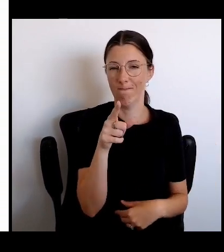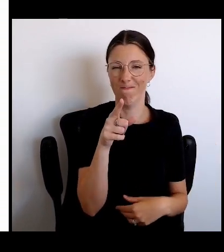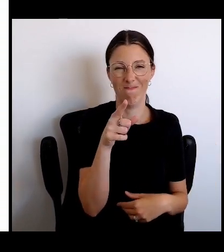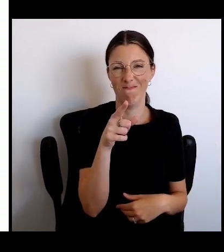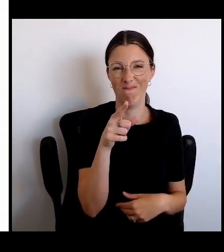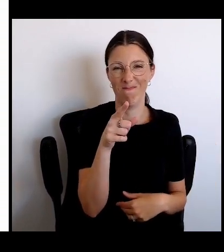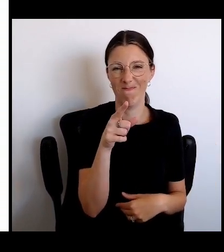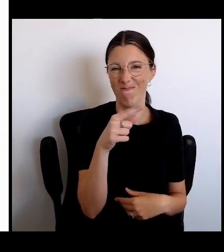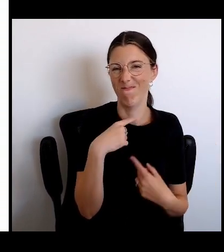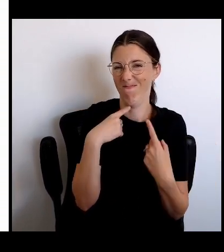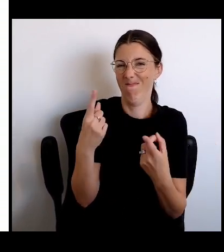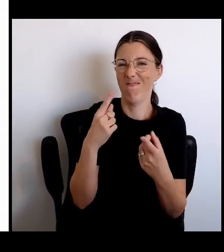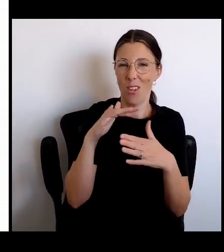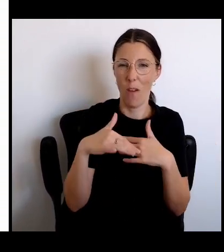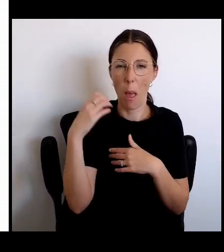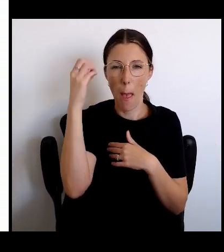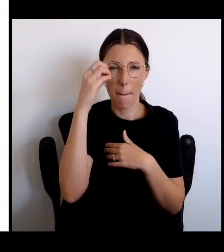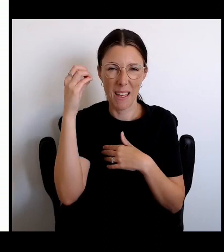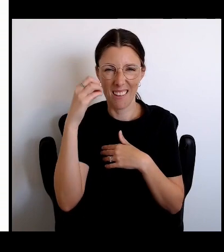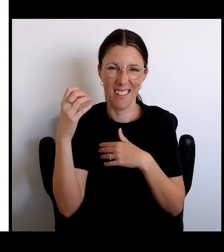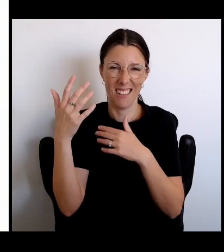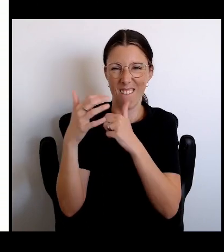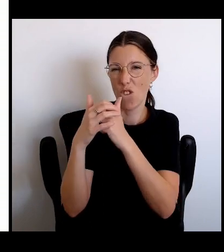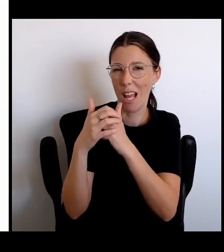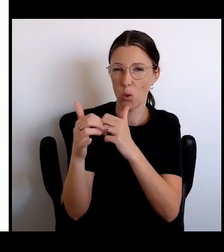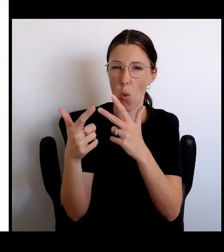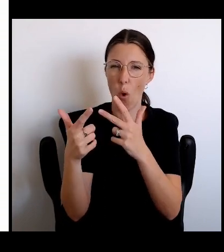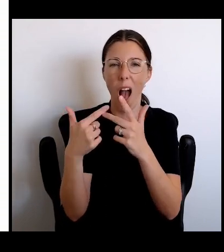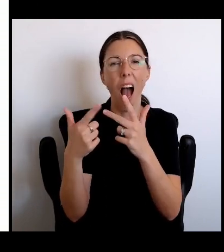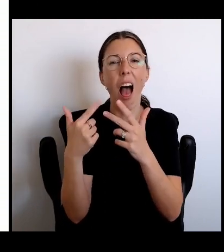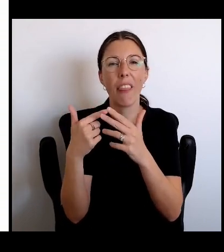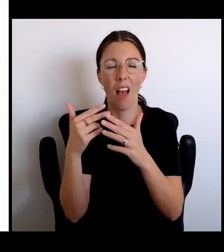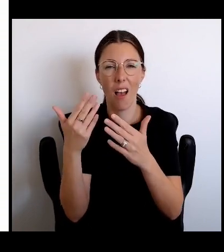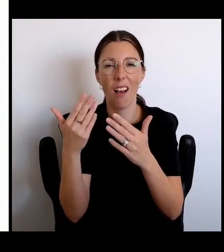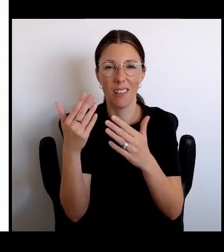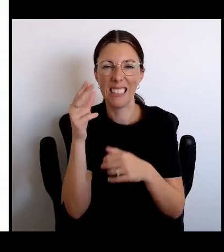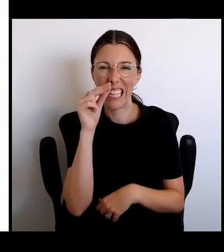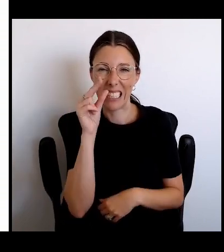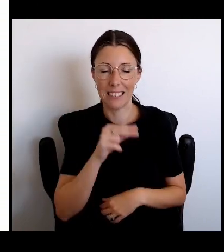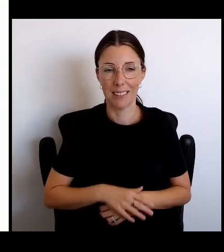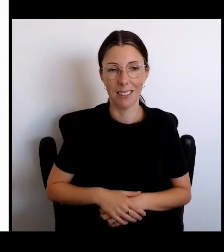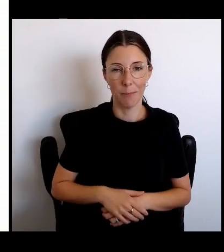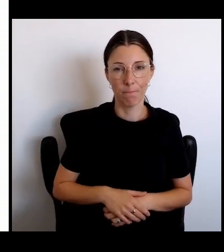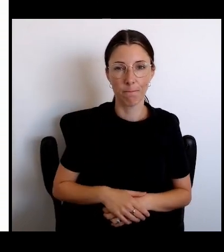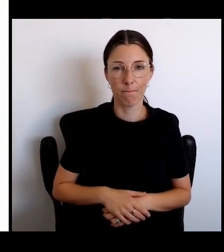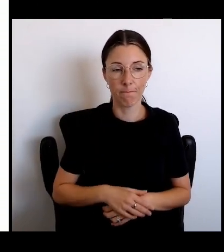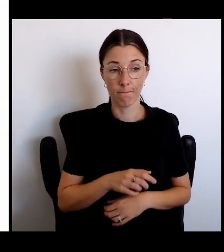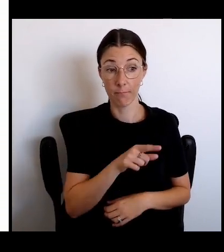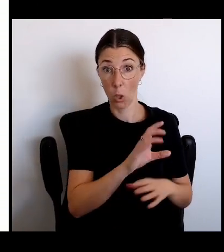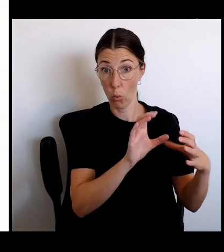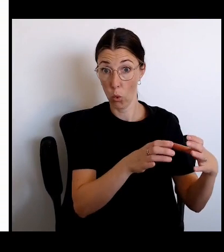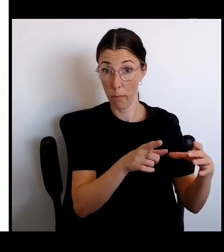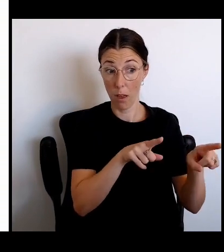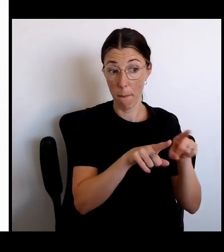opinions of their friends and their social groups. Most of their friends don't vape, so